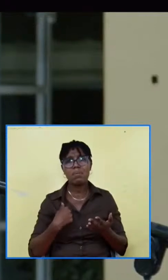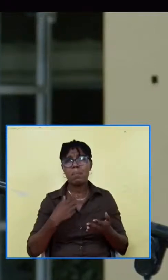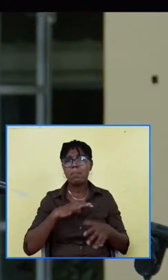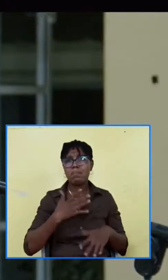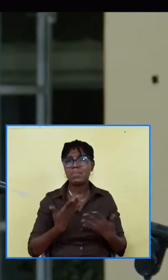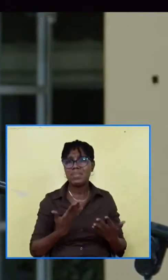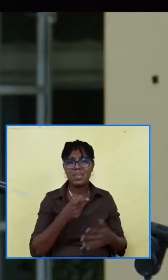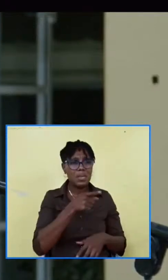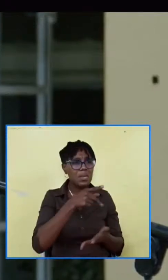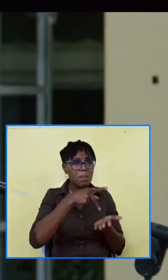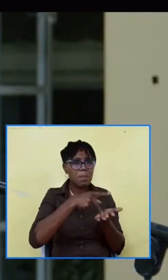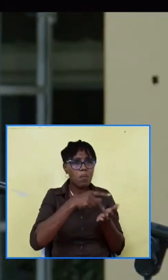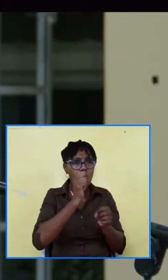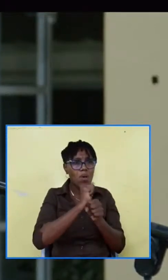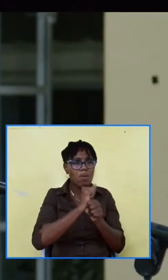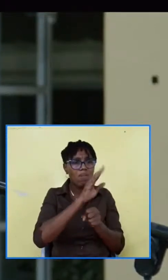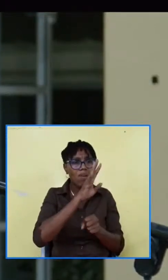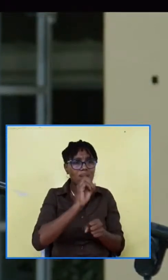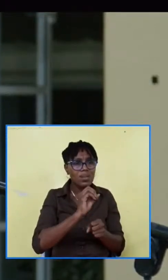and contributed to the scheme?